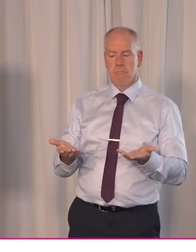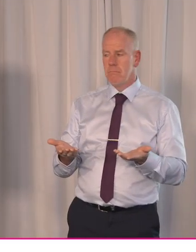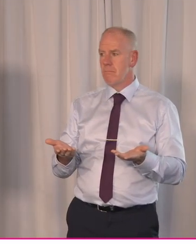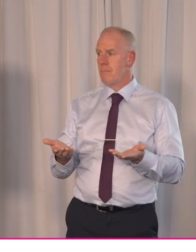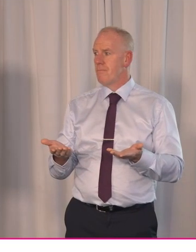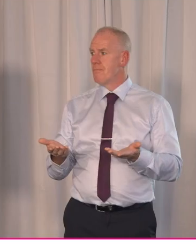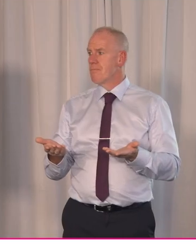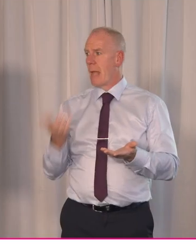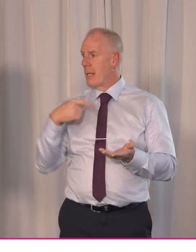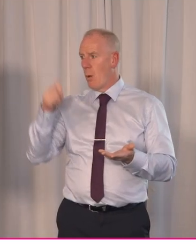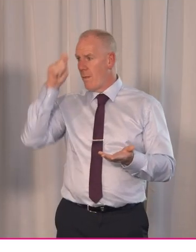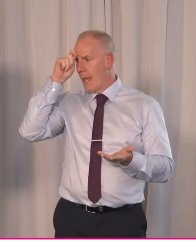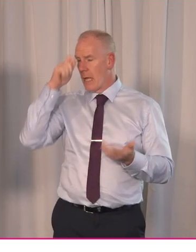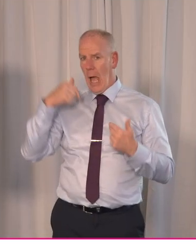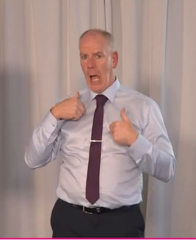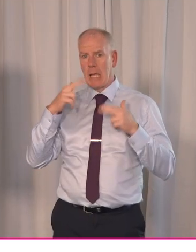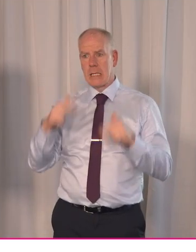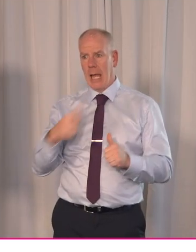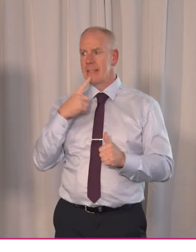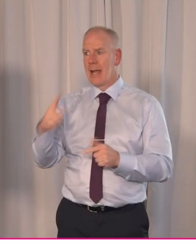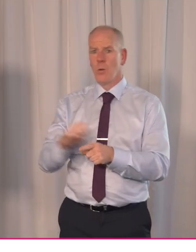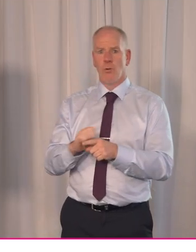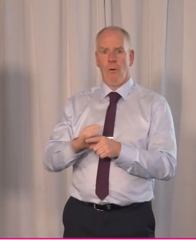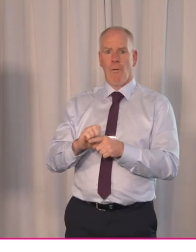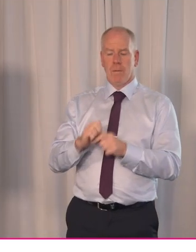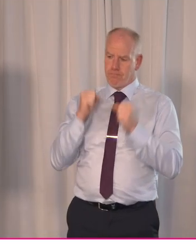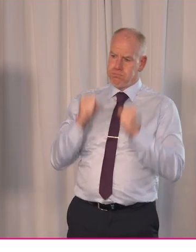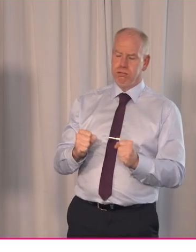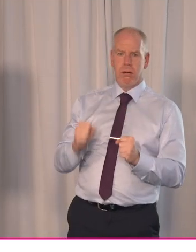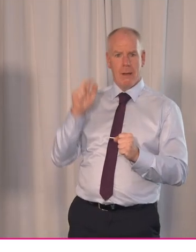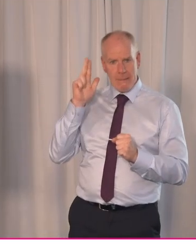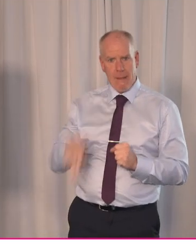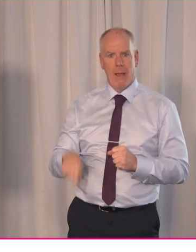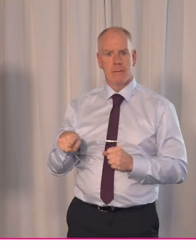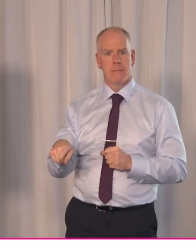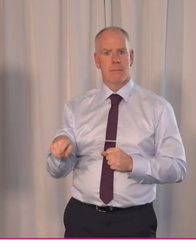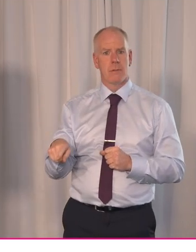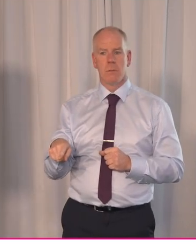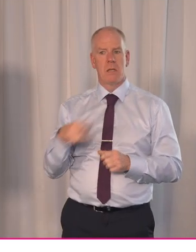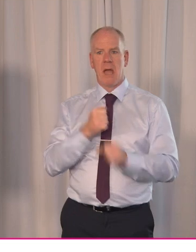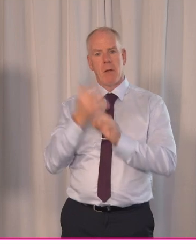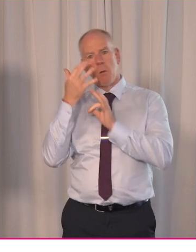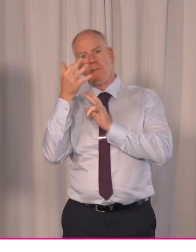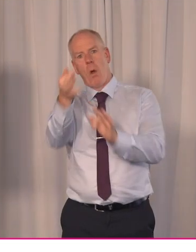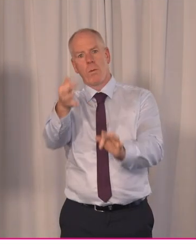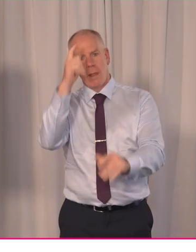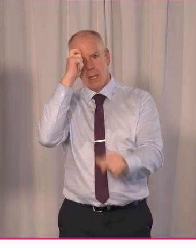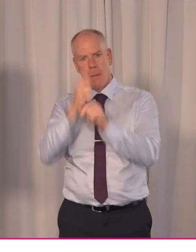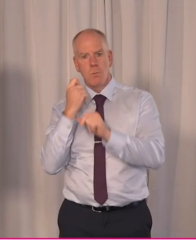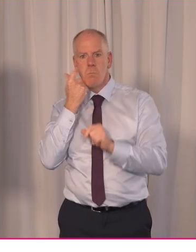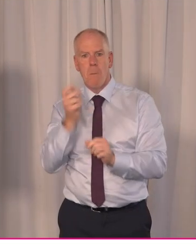I can emphasize that, because we don't think about tomorrow, so we